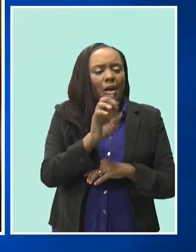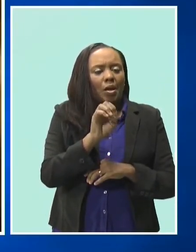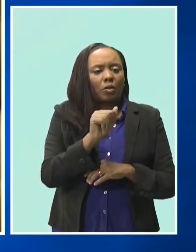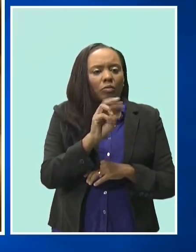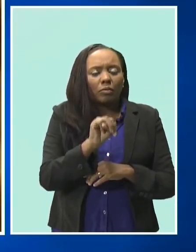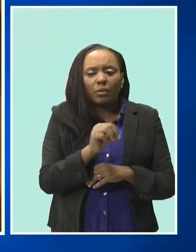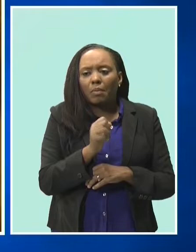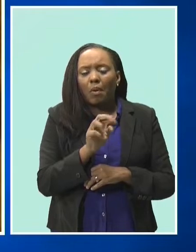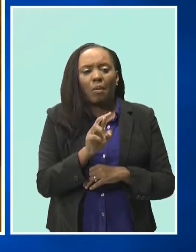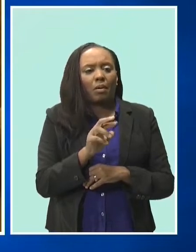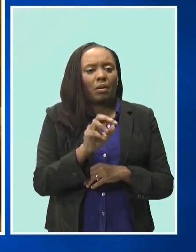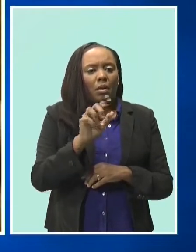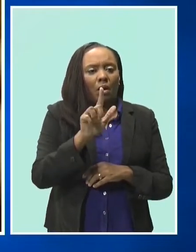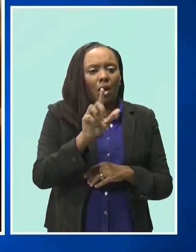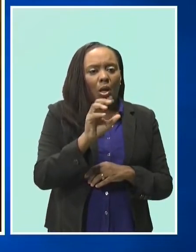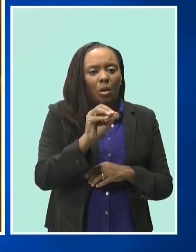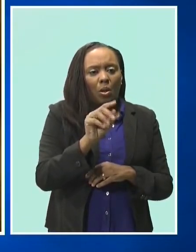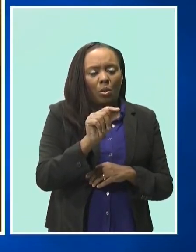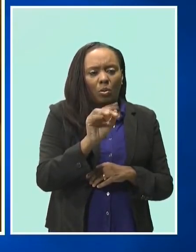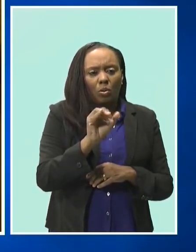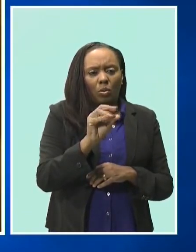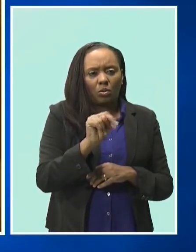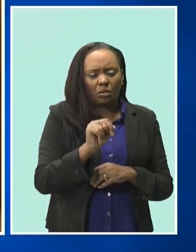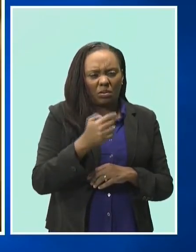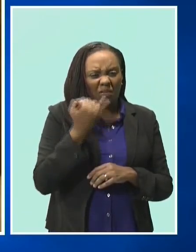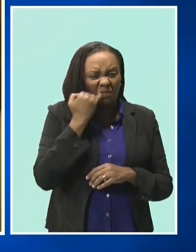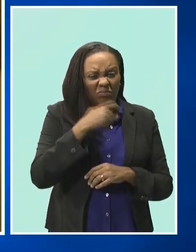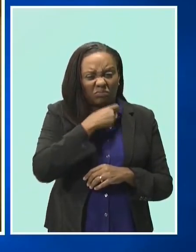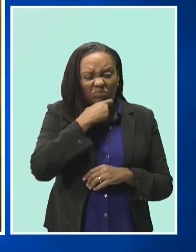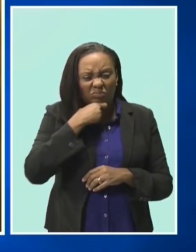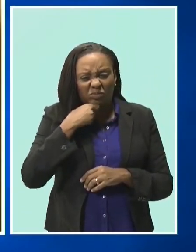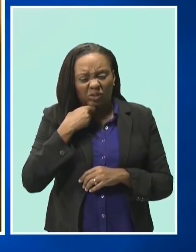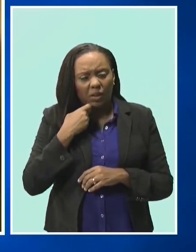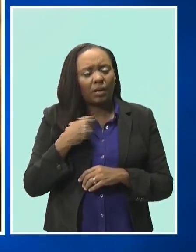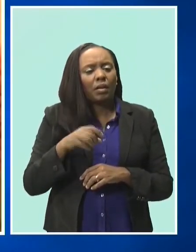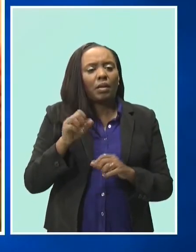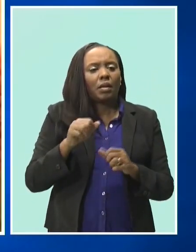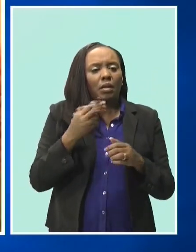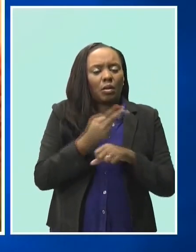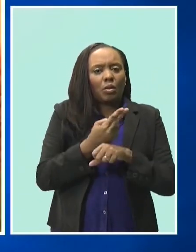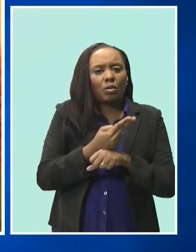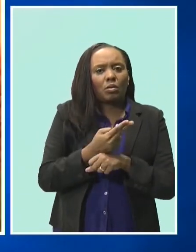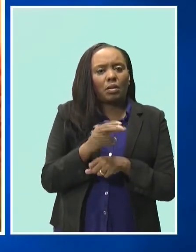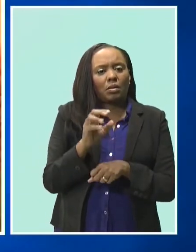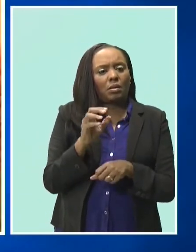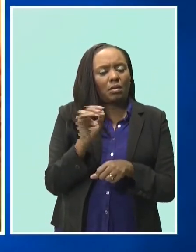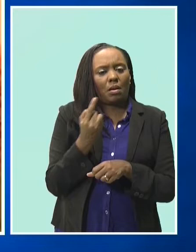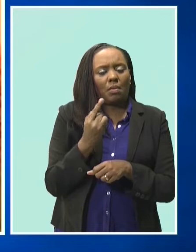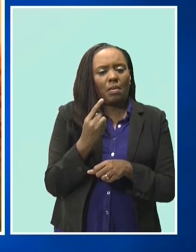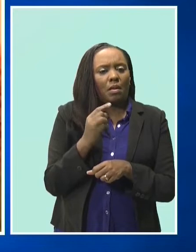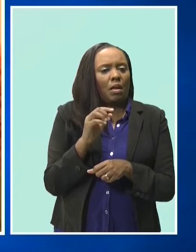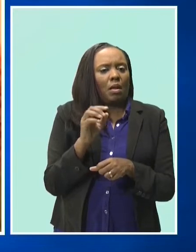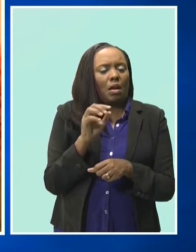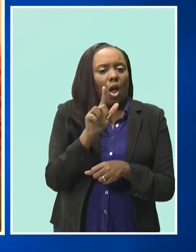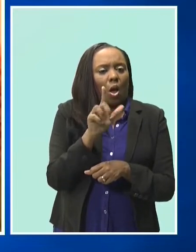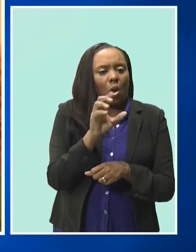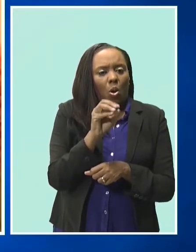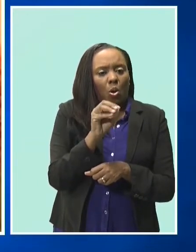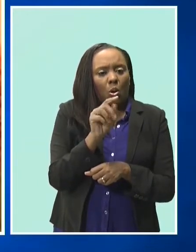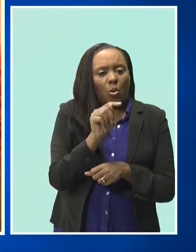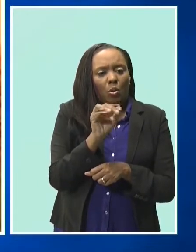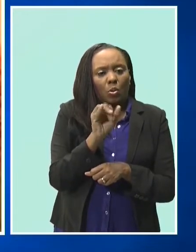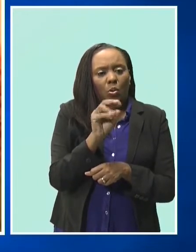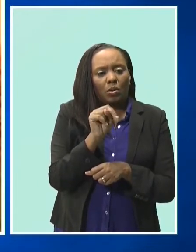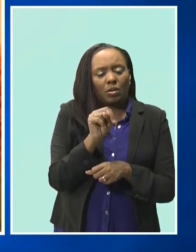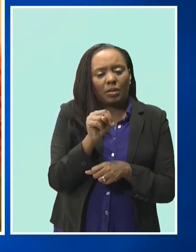creamy moisturizer. If your skin is very dry, you need to use something that's very oily or greasy. The ingredients, as you